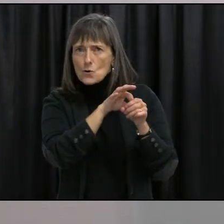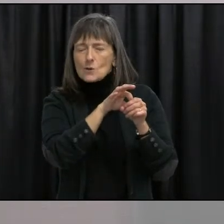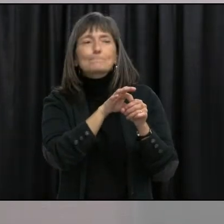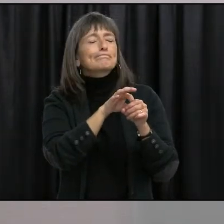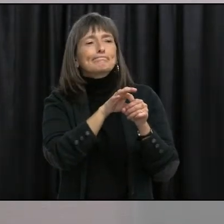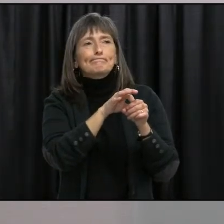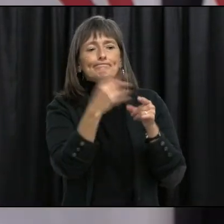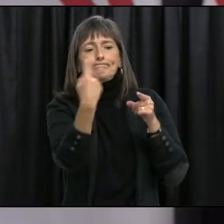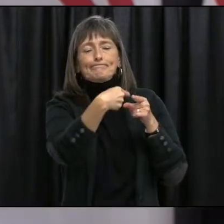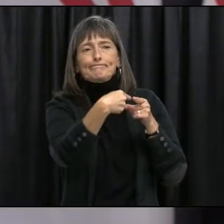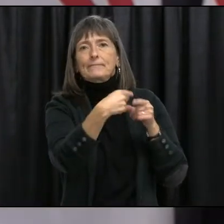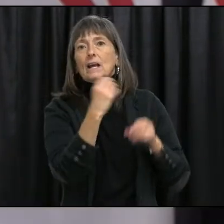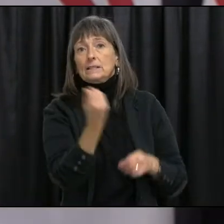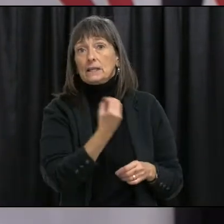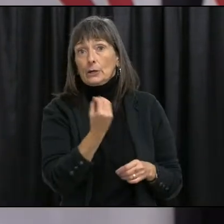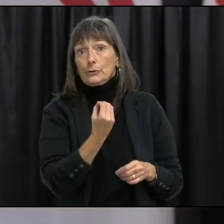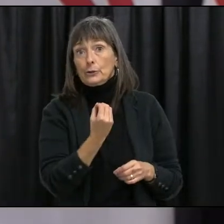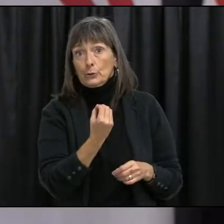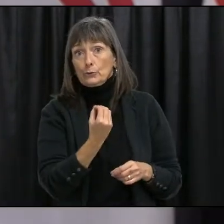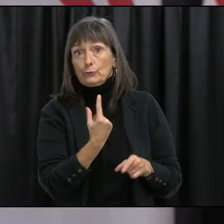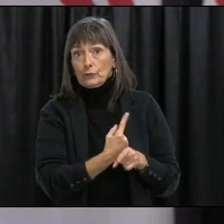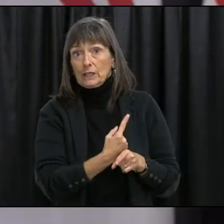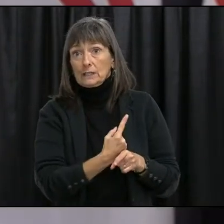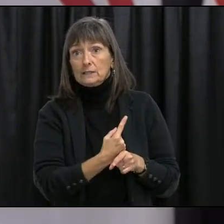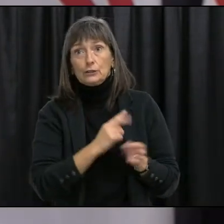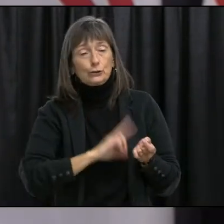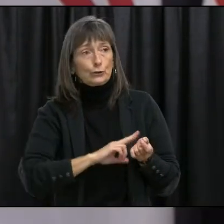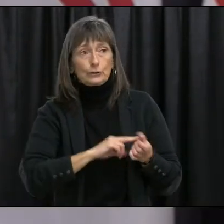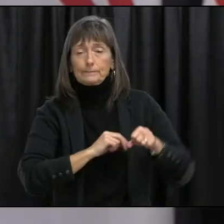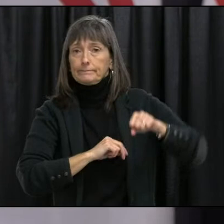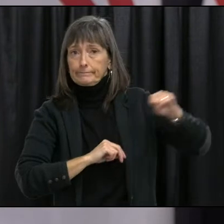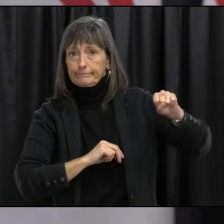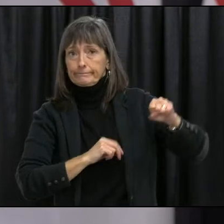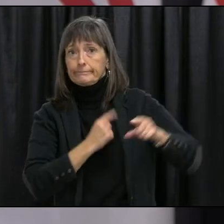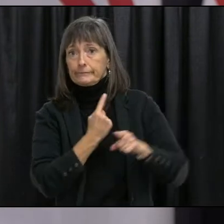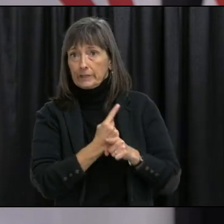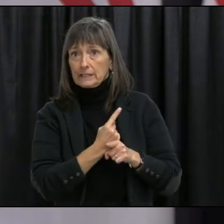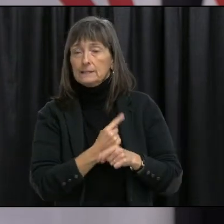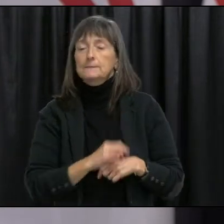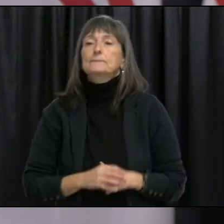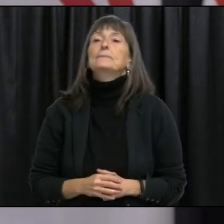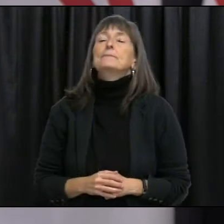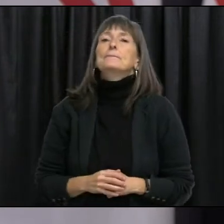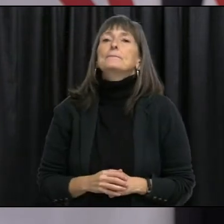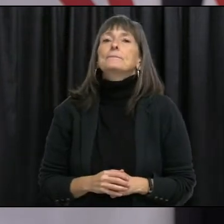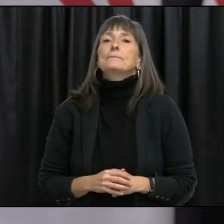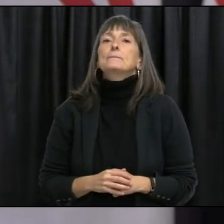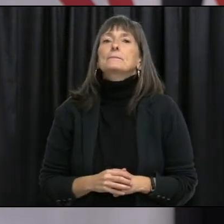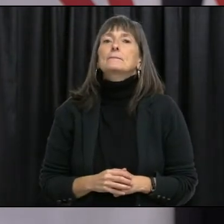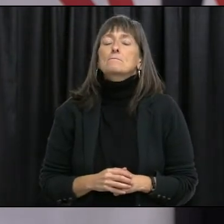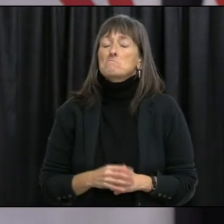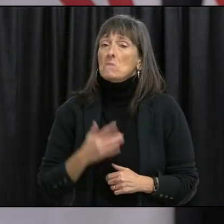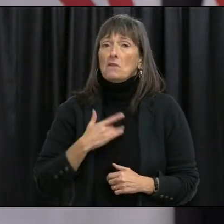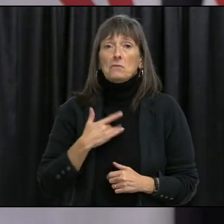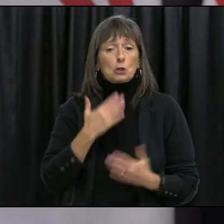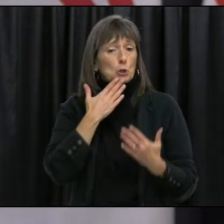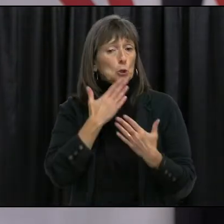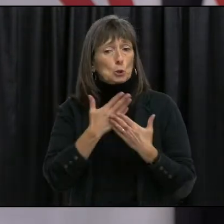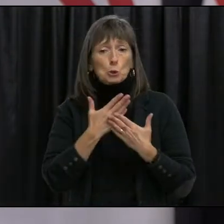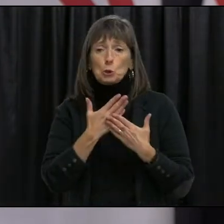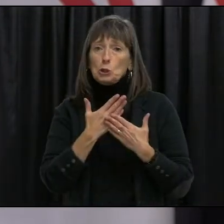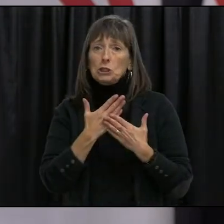Ontario? I think that's a perfectly good example of vigorous, well-done communication